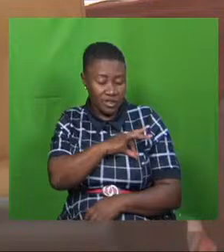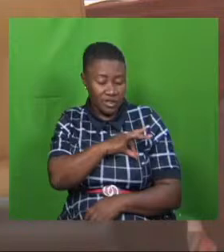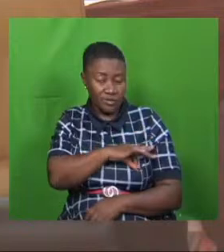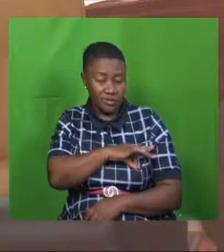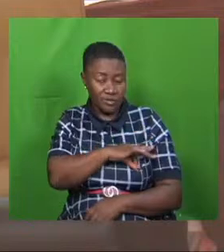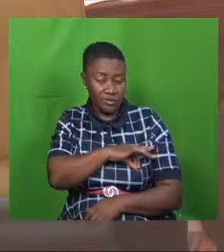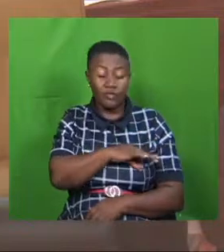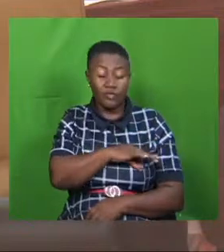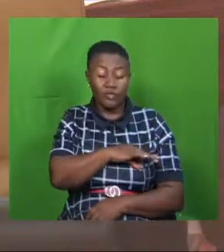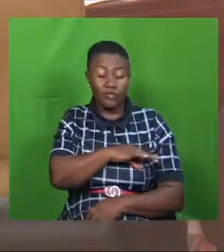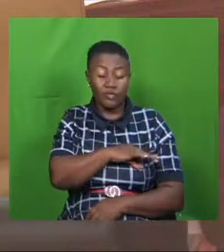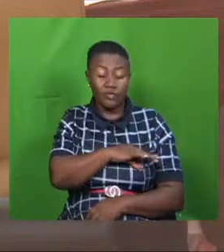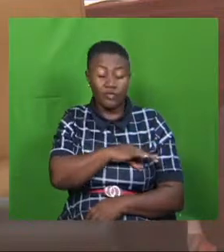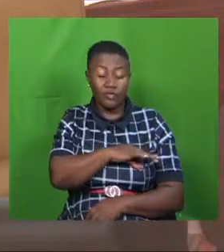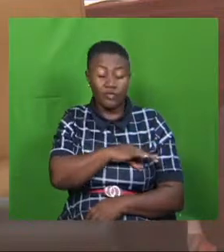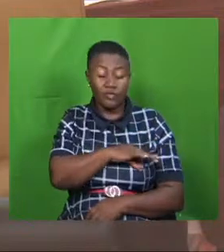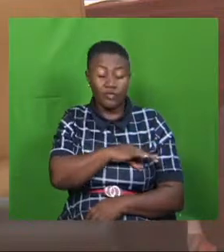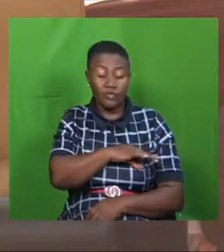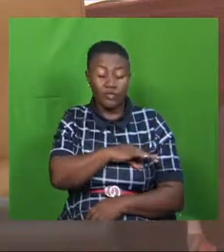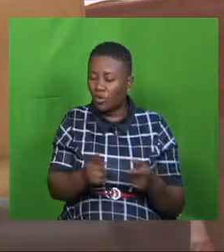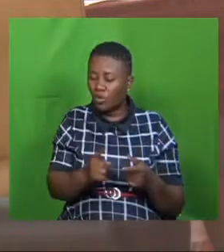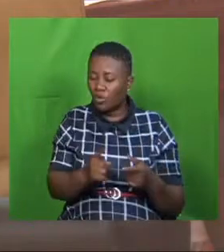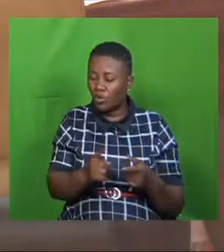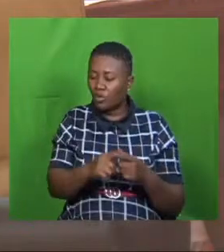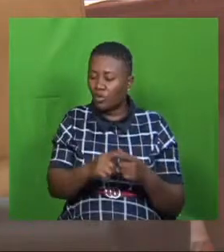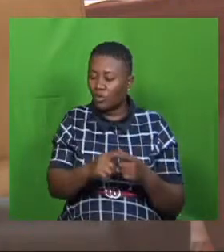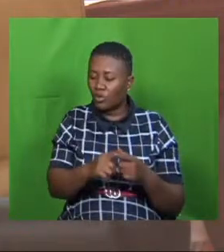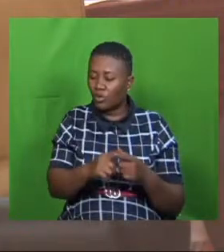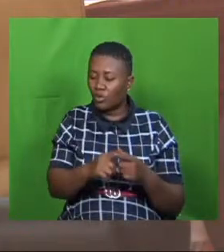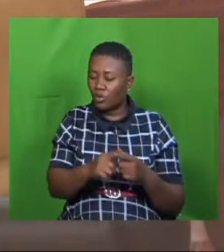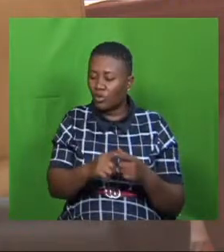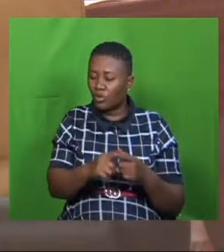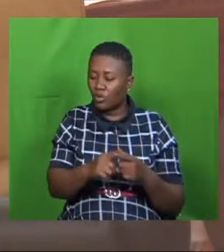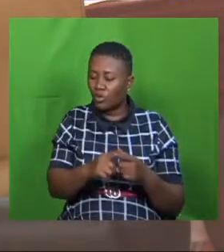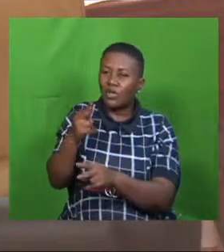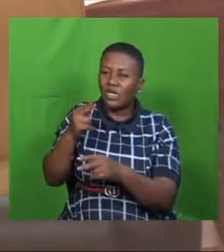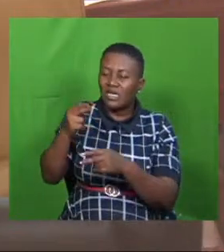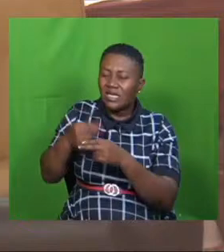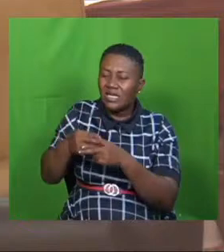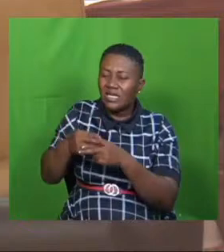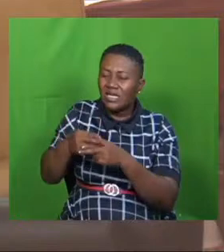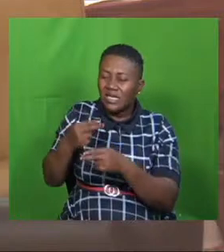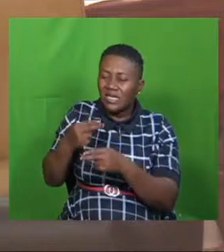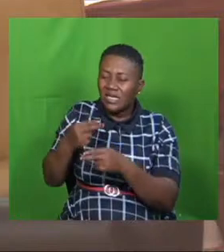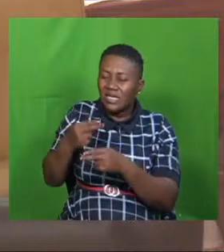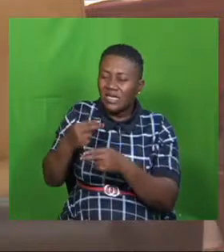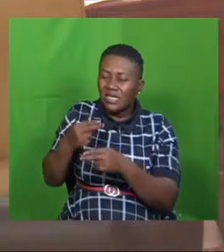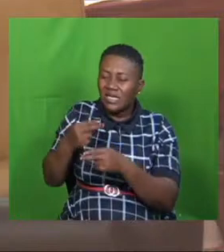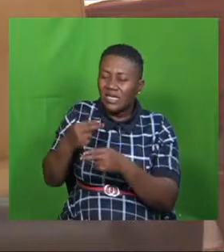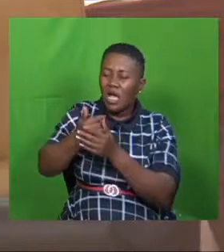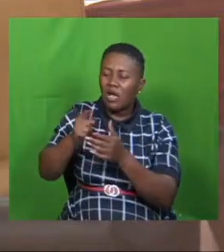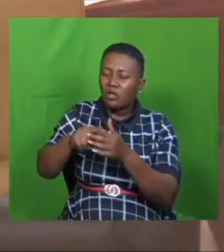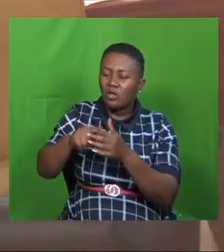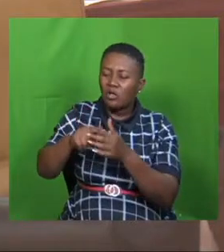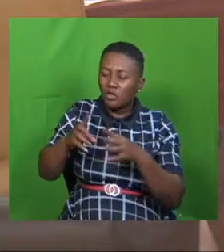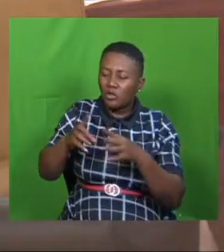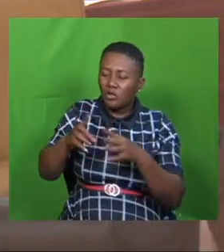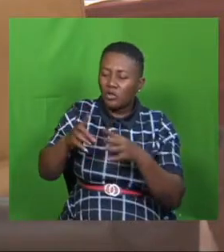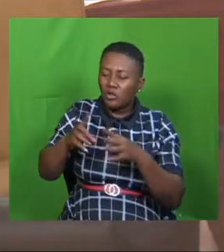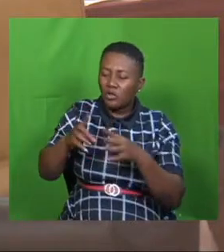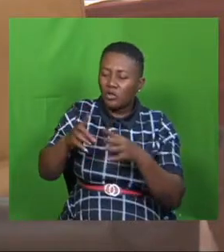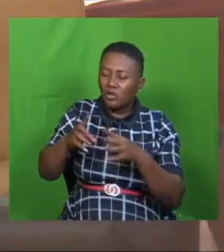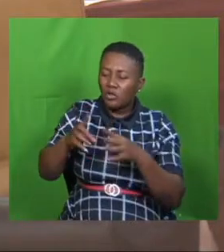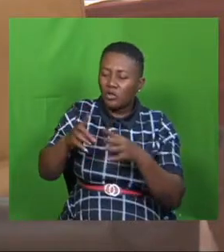second option was to maintain the status quo and decline the offer to join the Trade and Development Bank of Southern